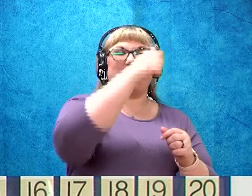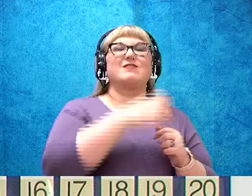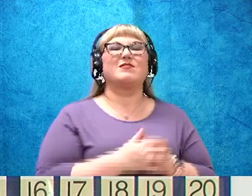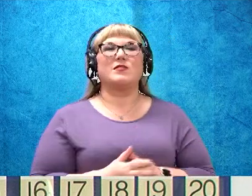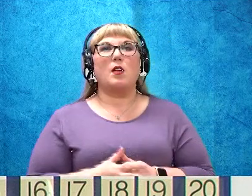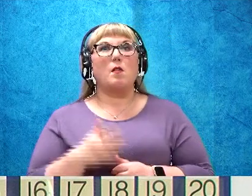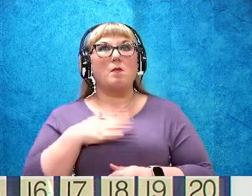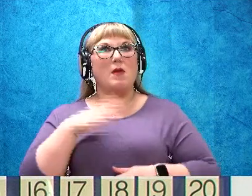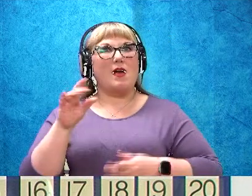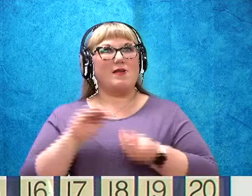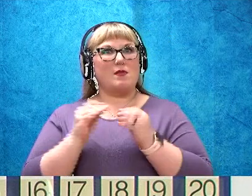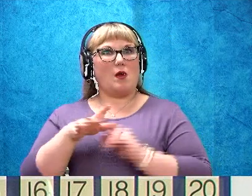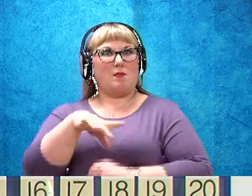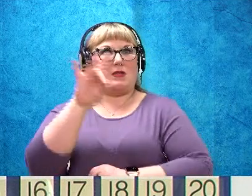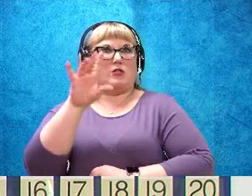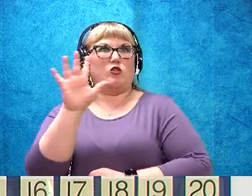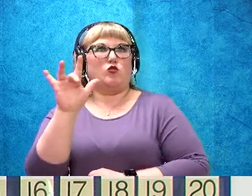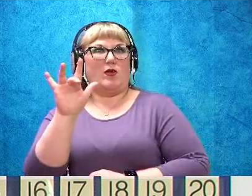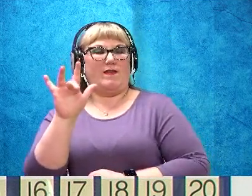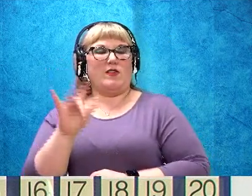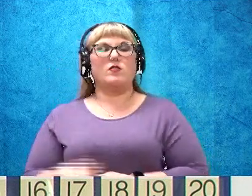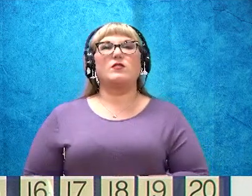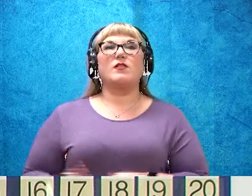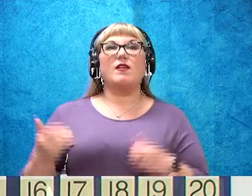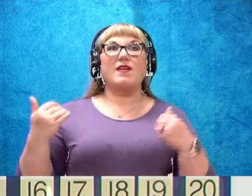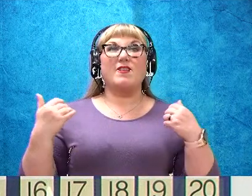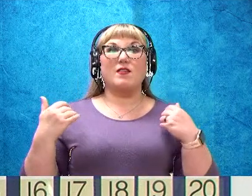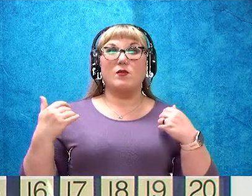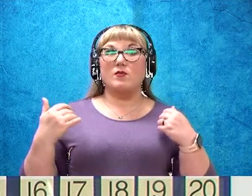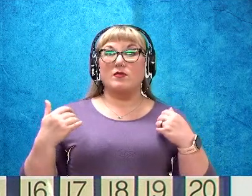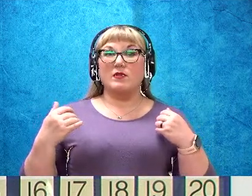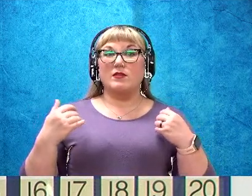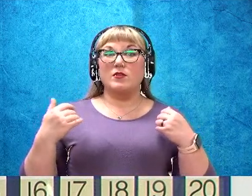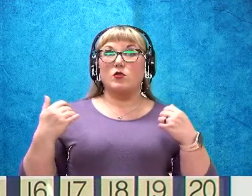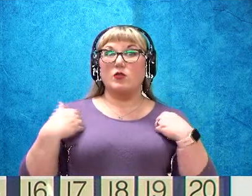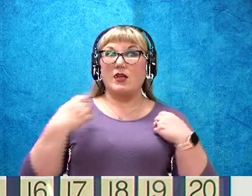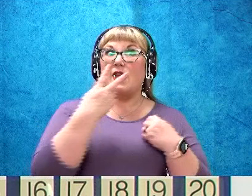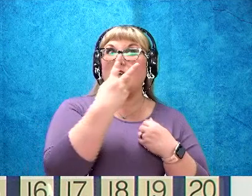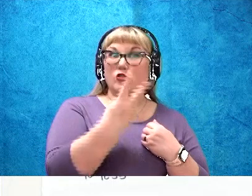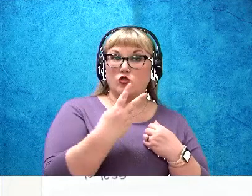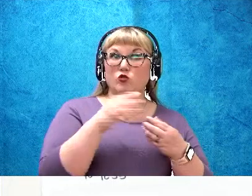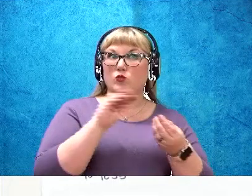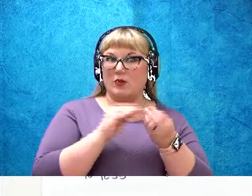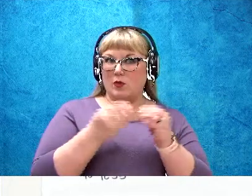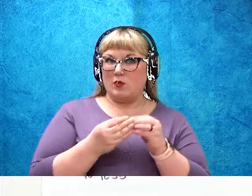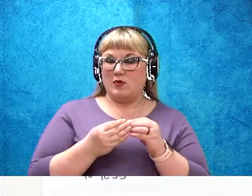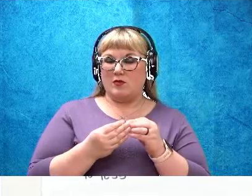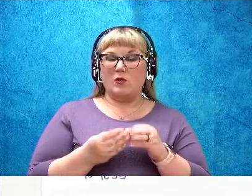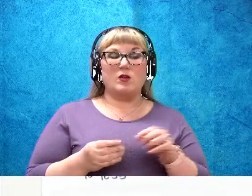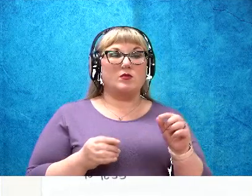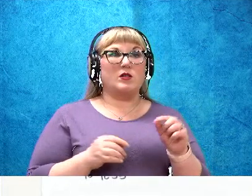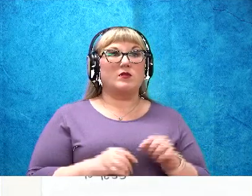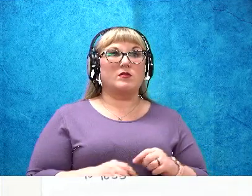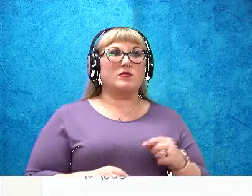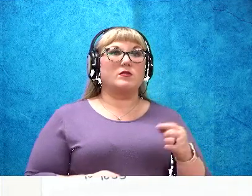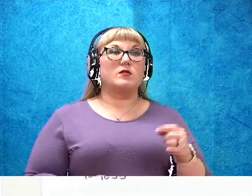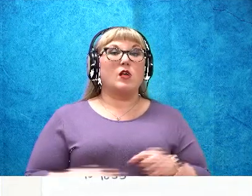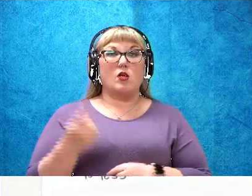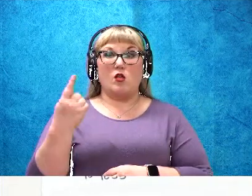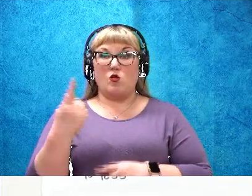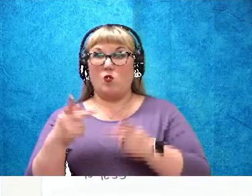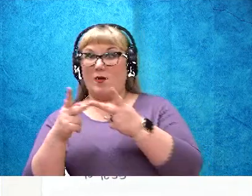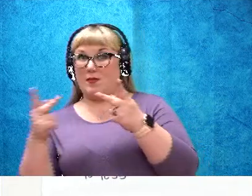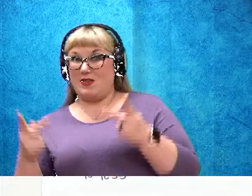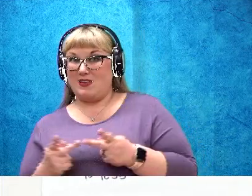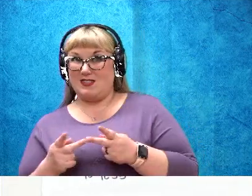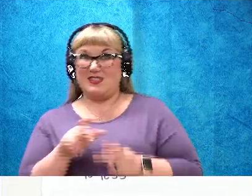25. So in the number 25, it has 2 digits, 1 in the ones place